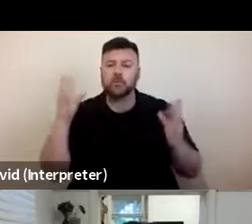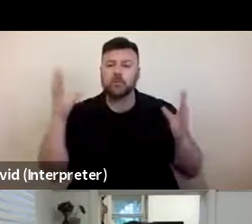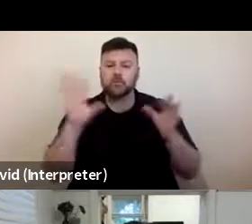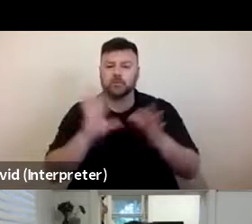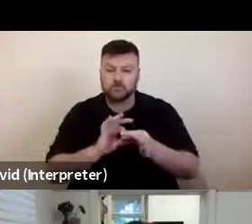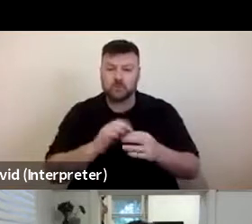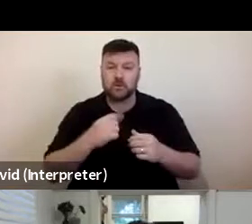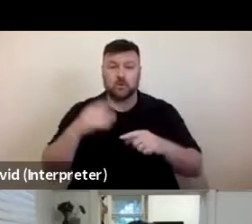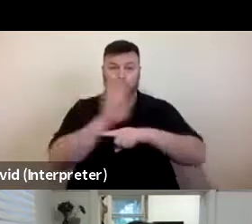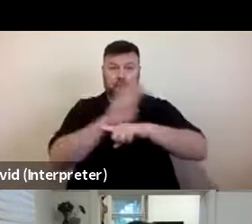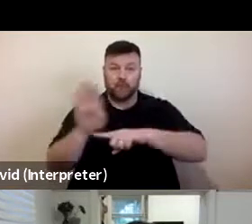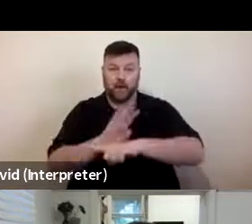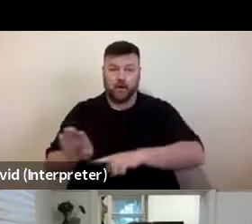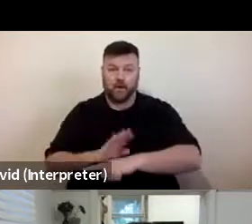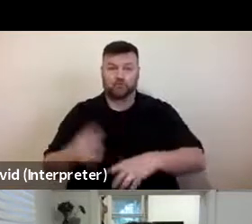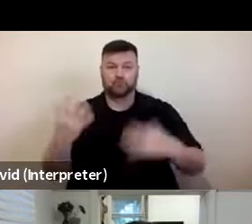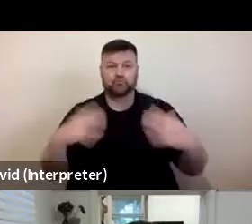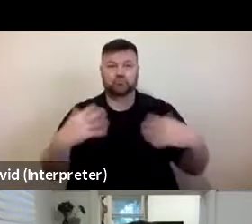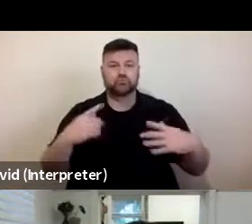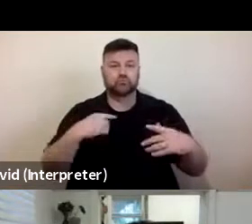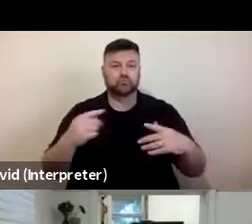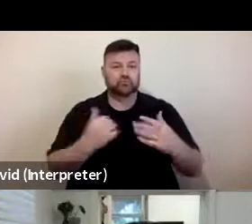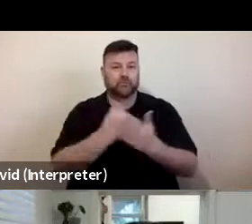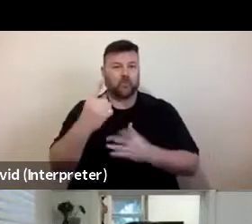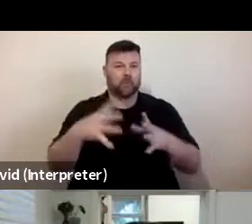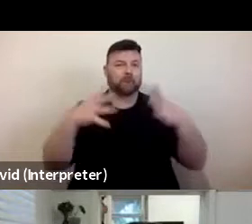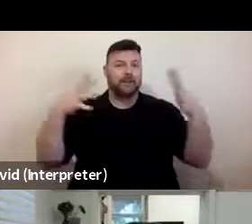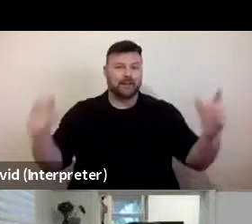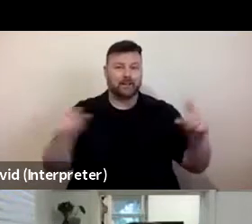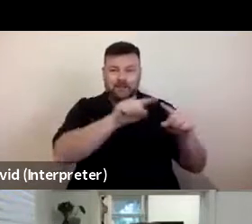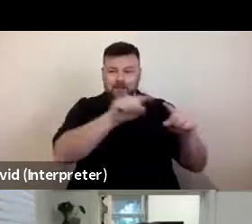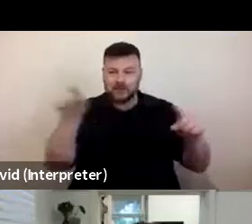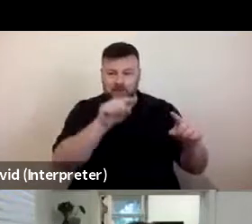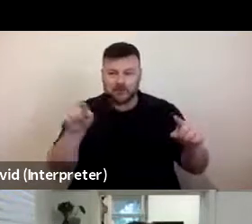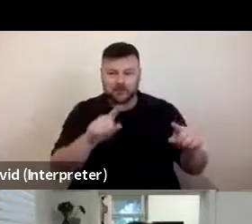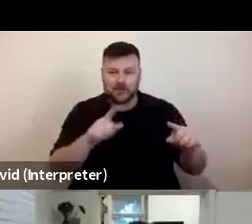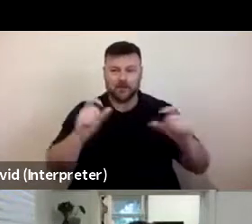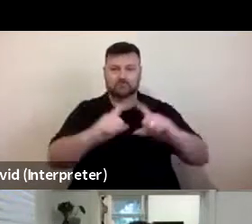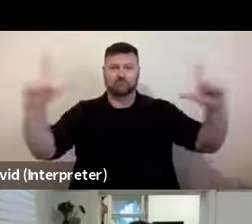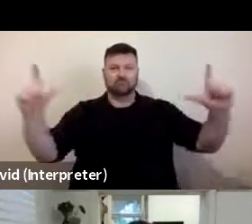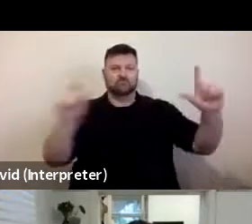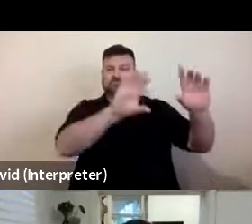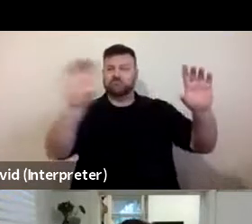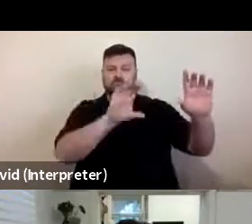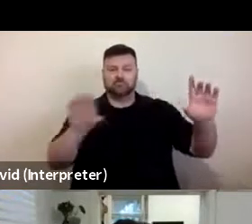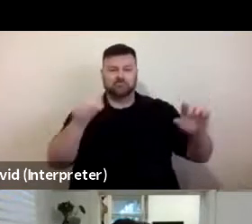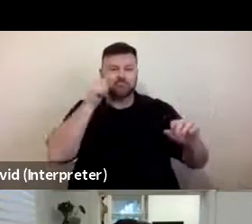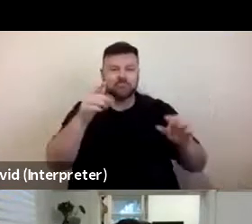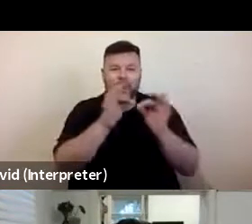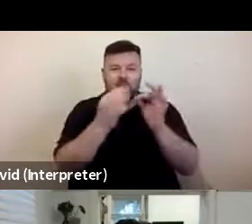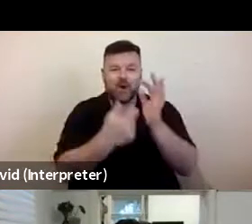panel we've ever had before, so I'm not quite sure how this is going to work. I feel like I'm looking at a ginormous Brady Bunch screen, which